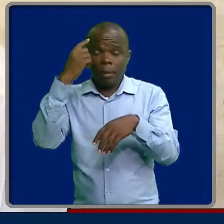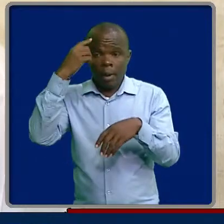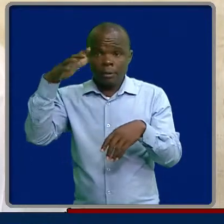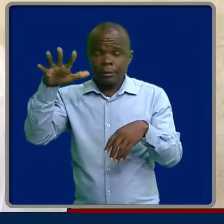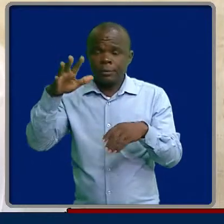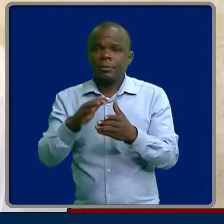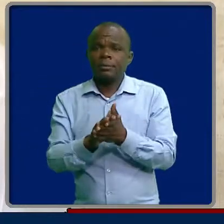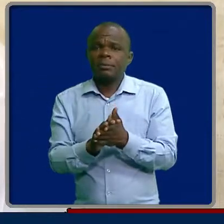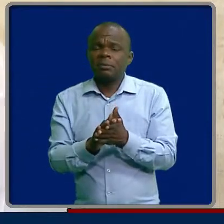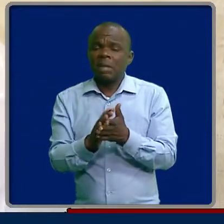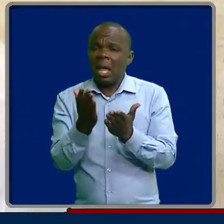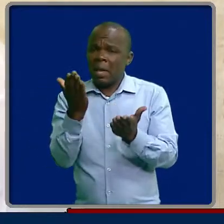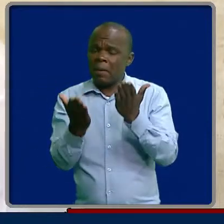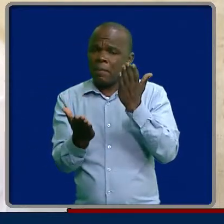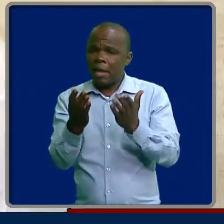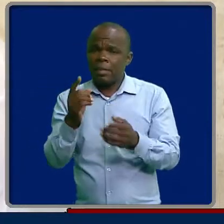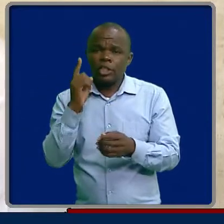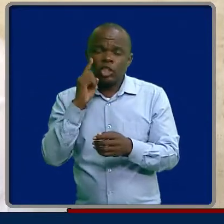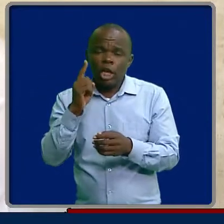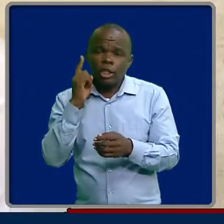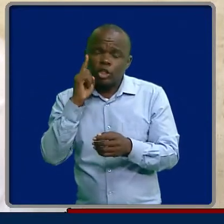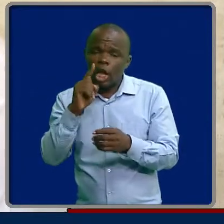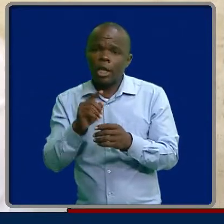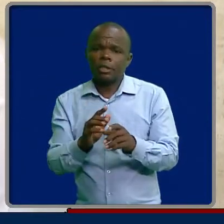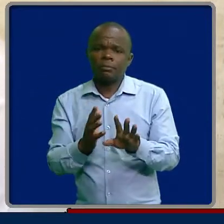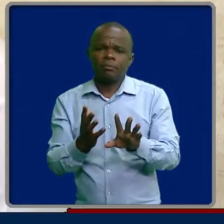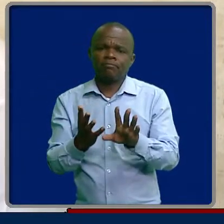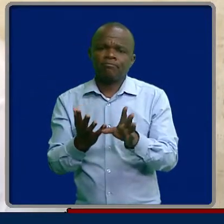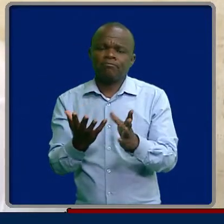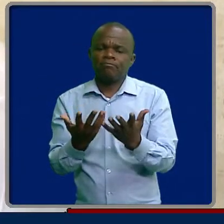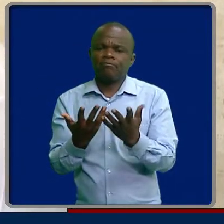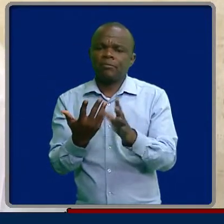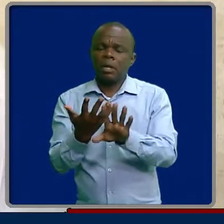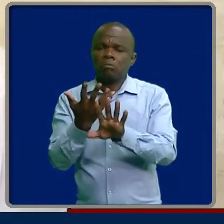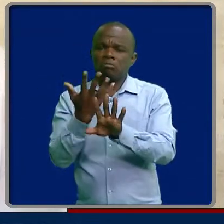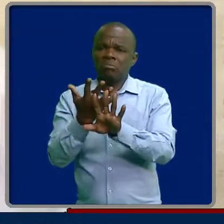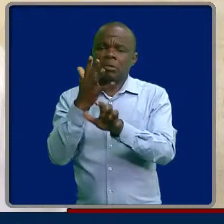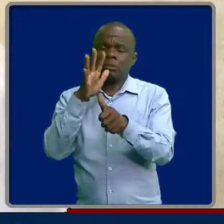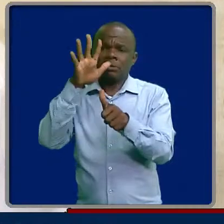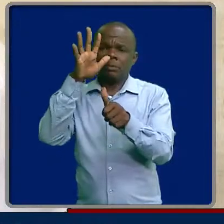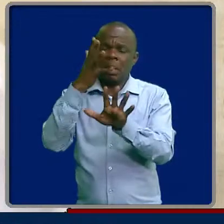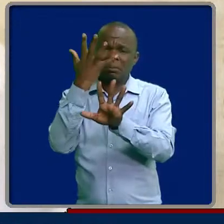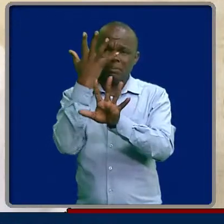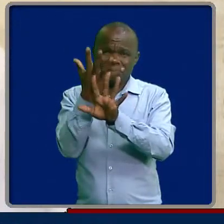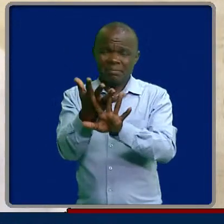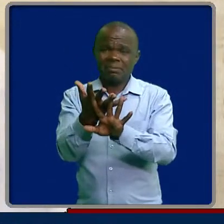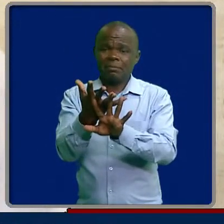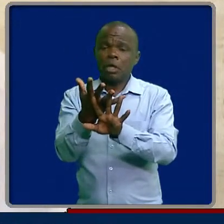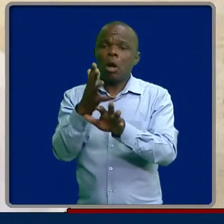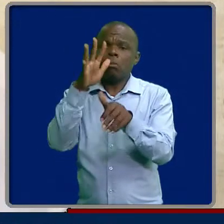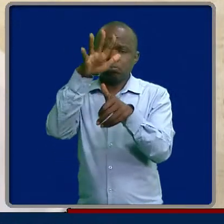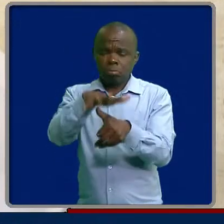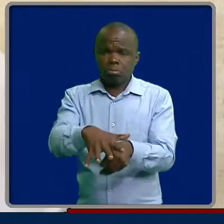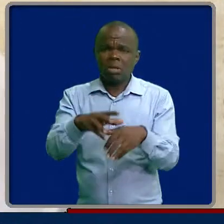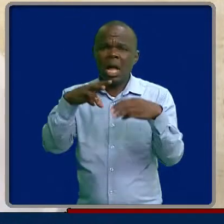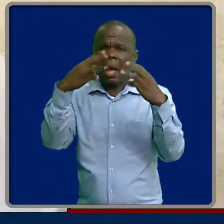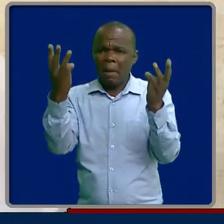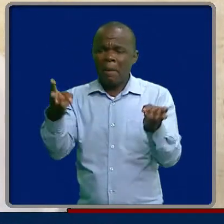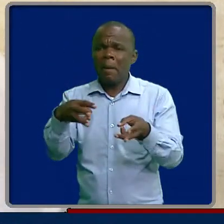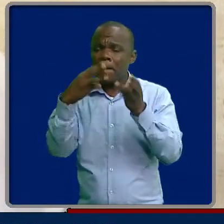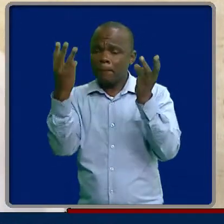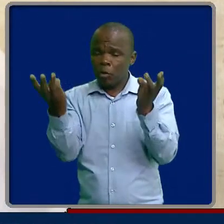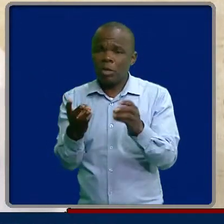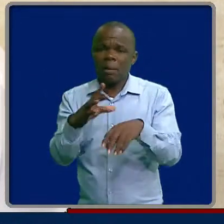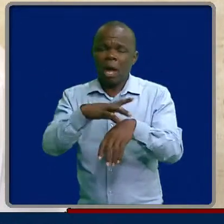ikakhulu kwabo bantu labane autism. Makama says it is unfortunate that many people with disabilities live below the poverty